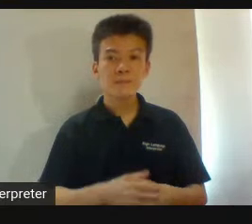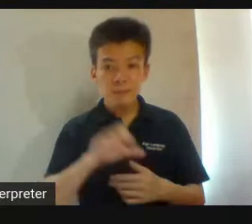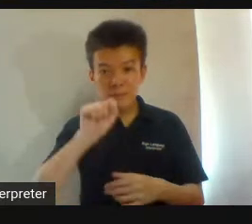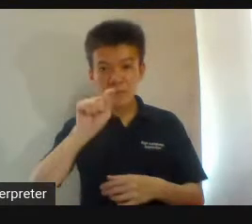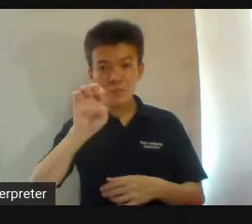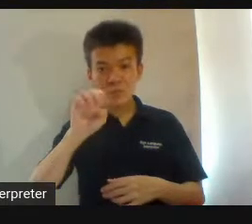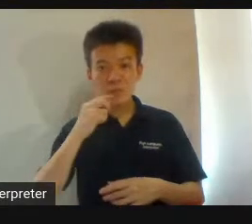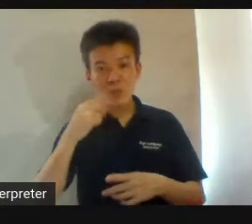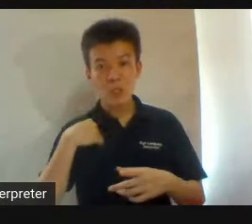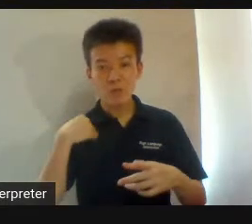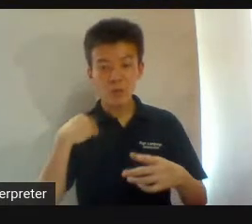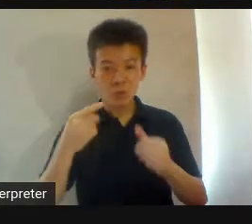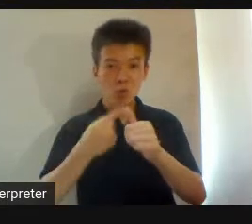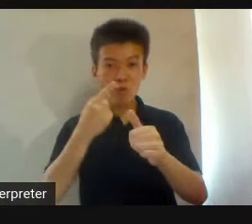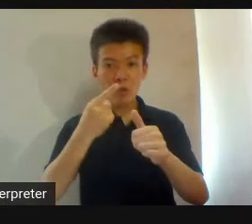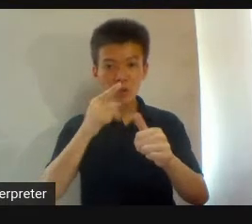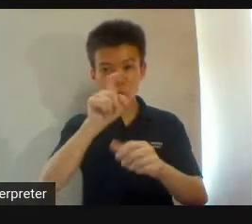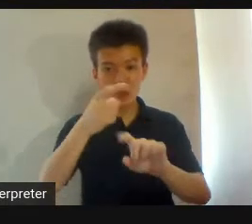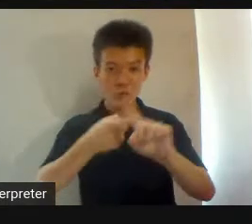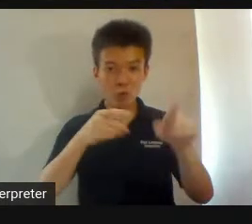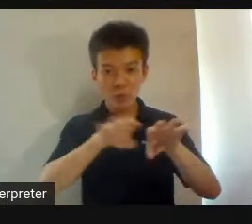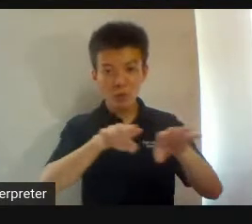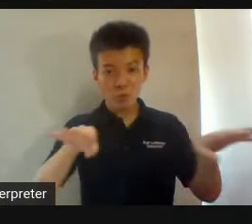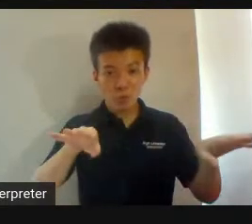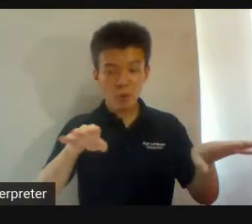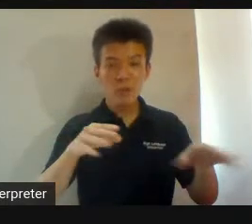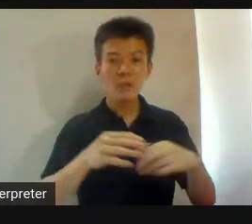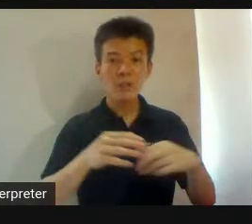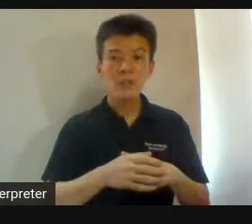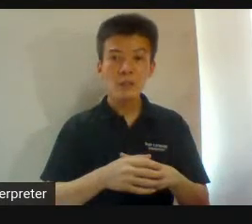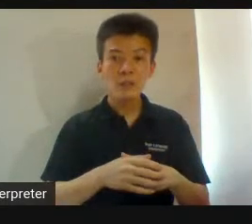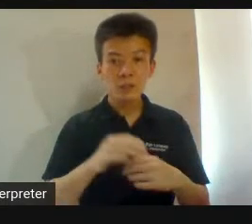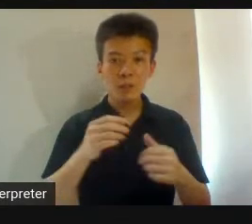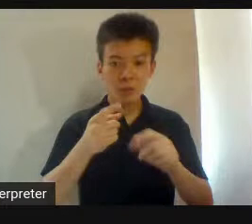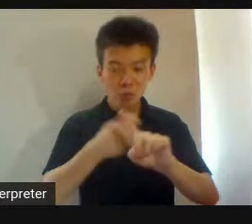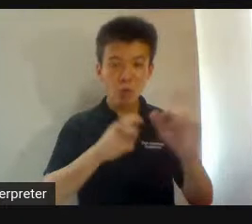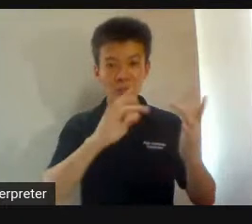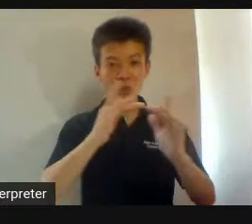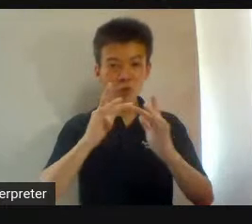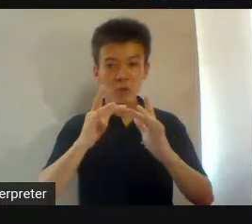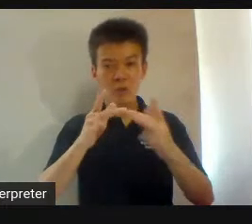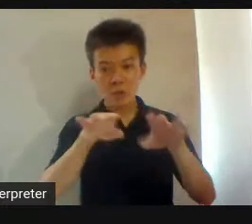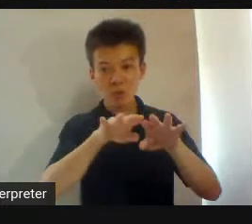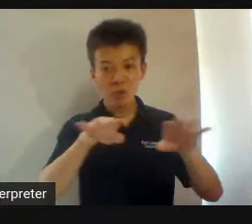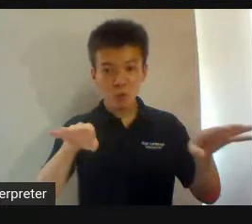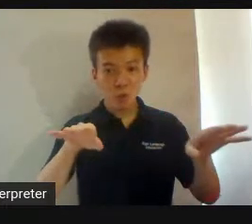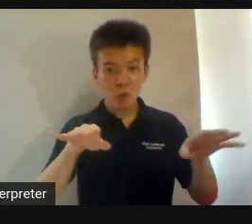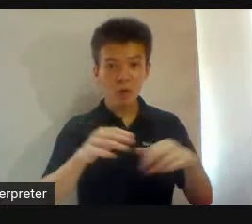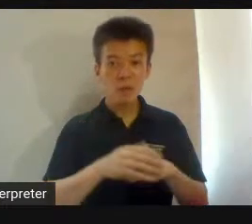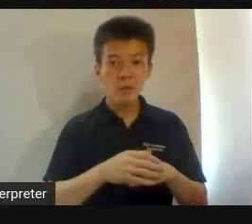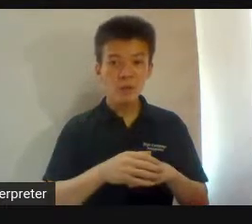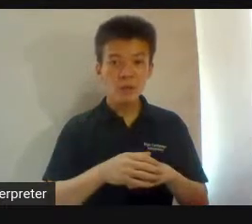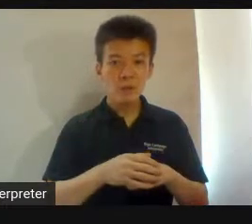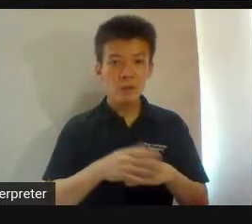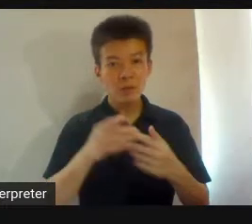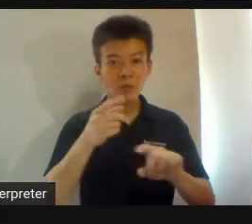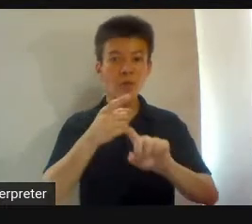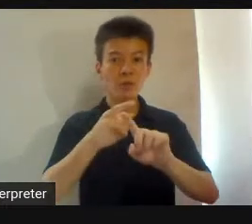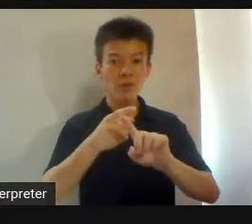We've actually got our first question from the floor, from the sort of the virtual floor, which is for